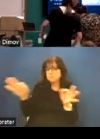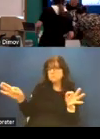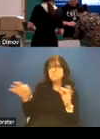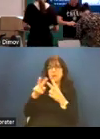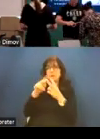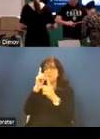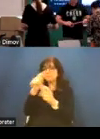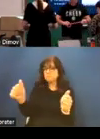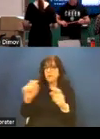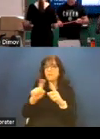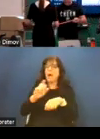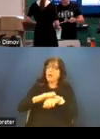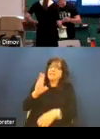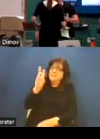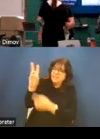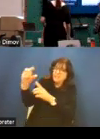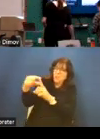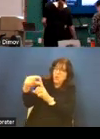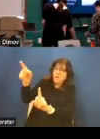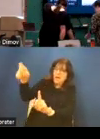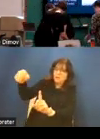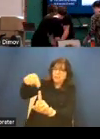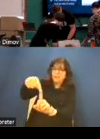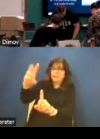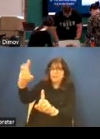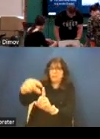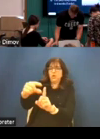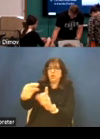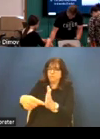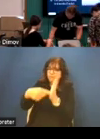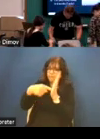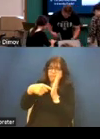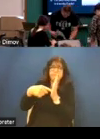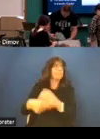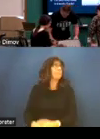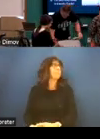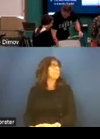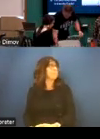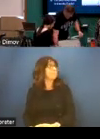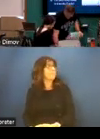you, right? Totally is me. Here, you guys want to put tape on?